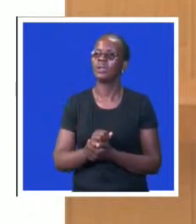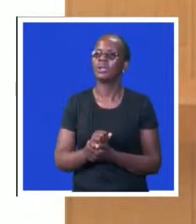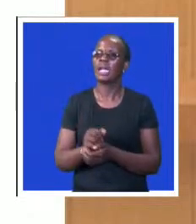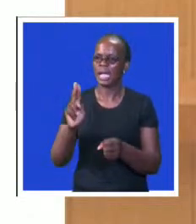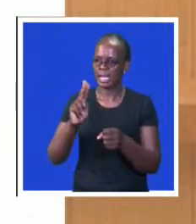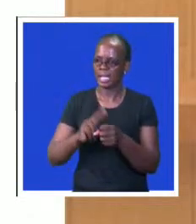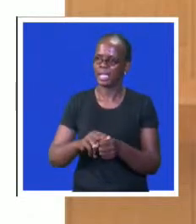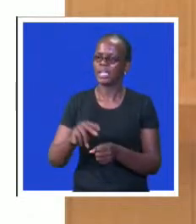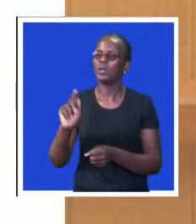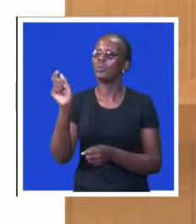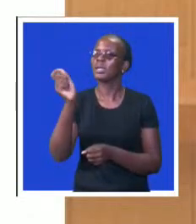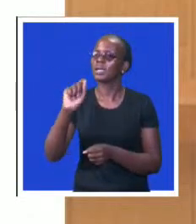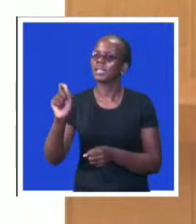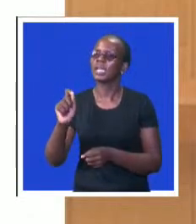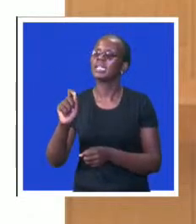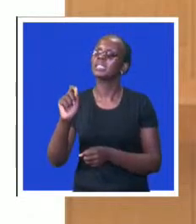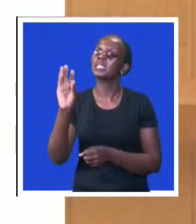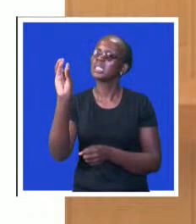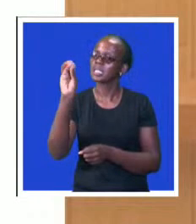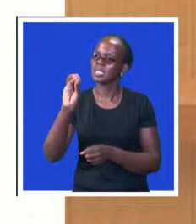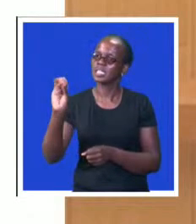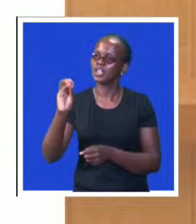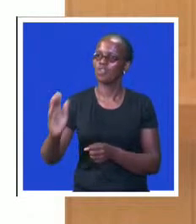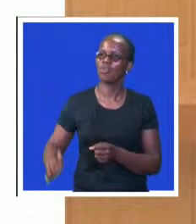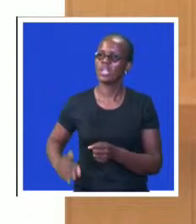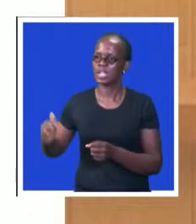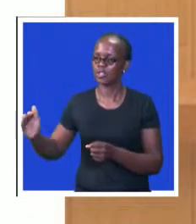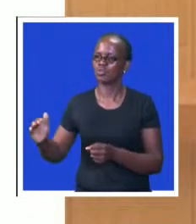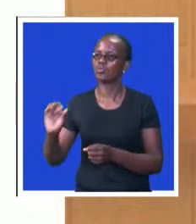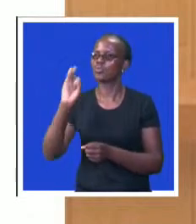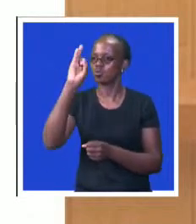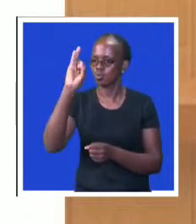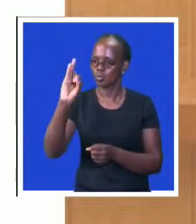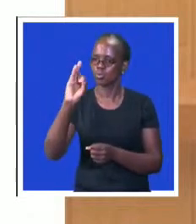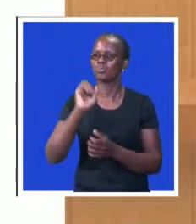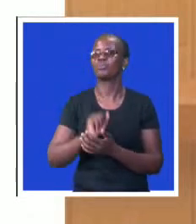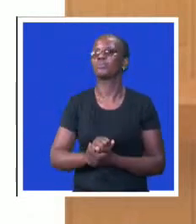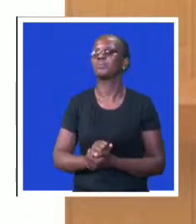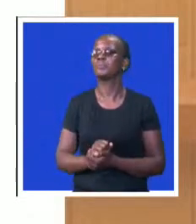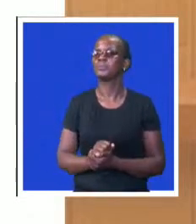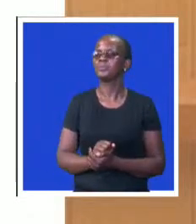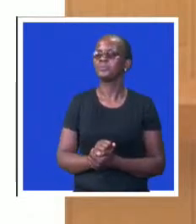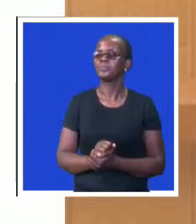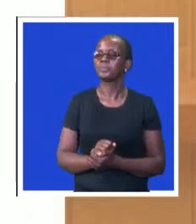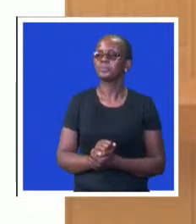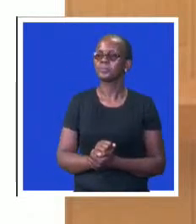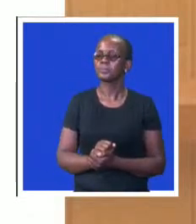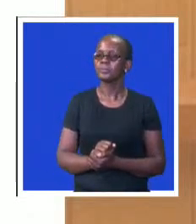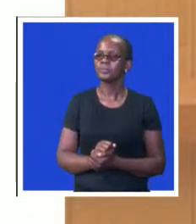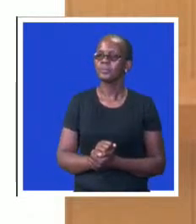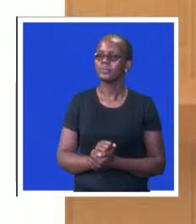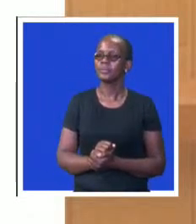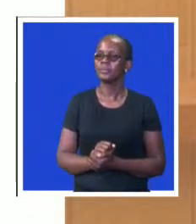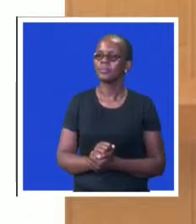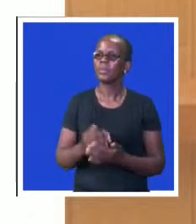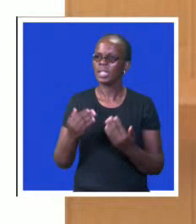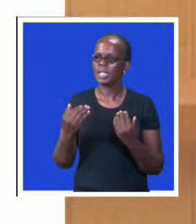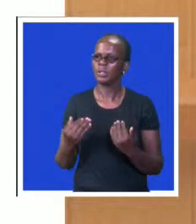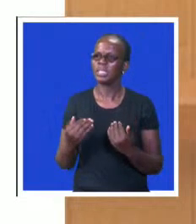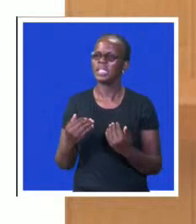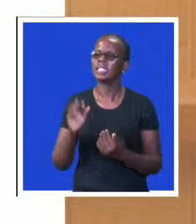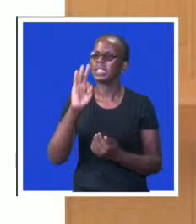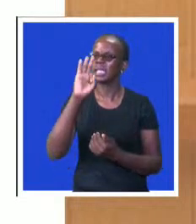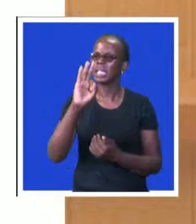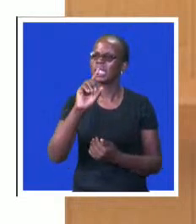the 0 here because 3 into 0 is 0, dear Lena. So now we are going to say 3 times